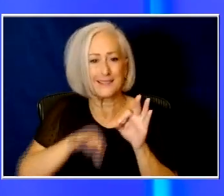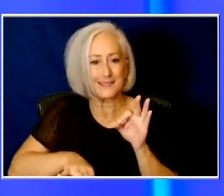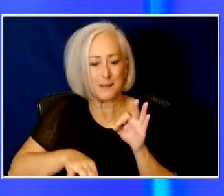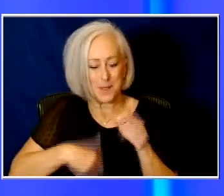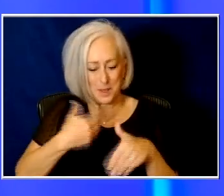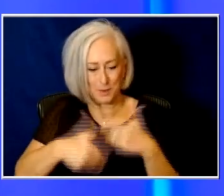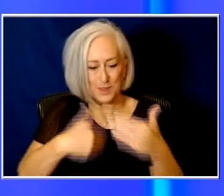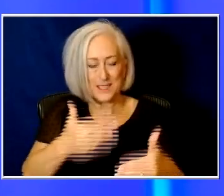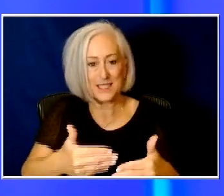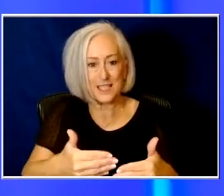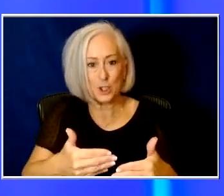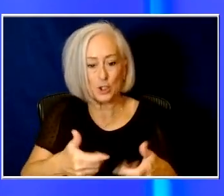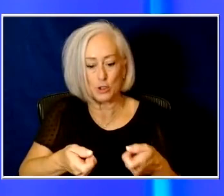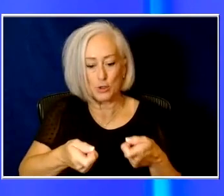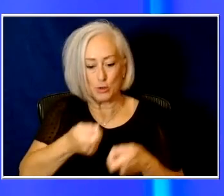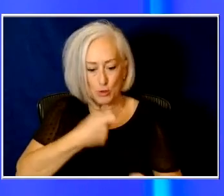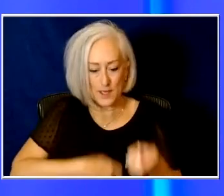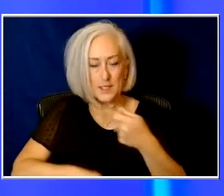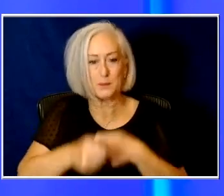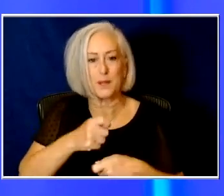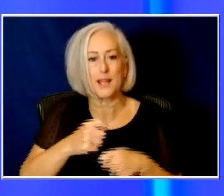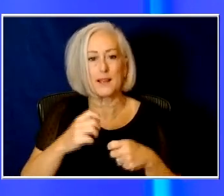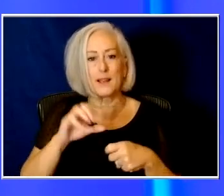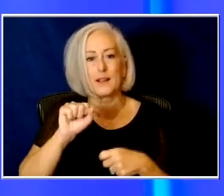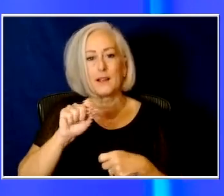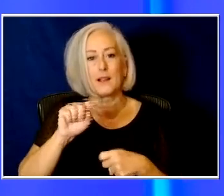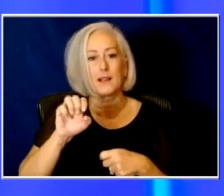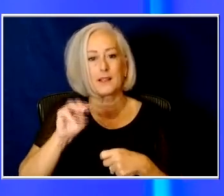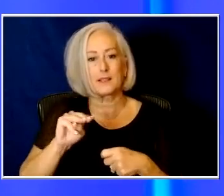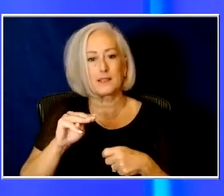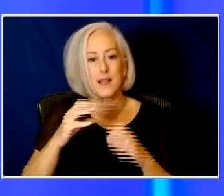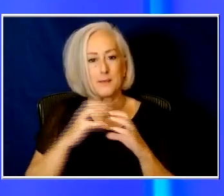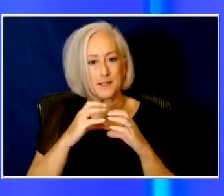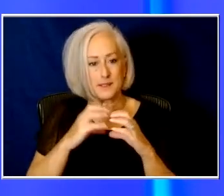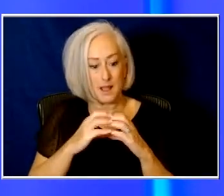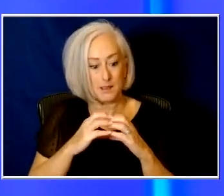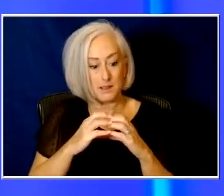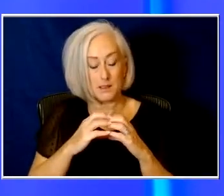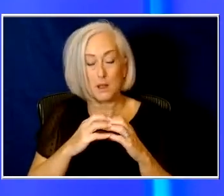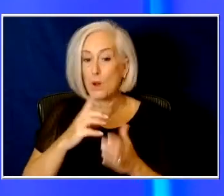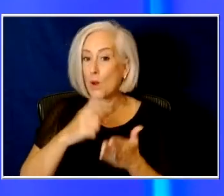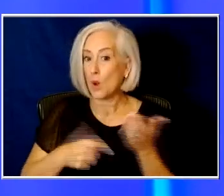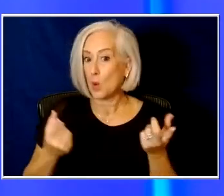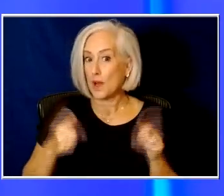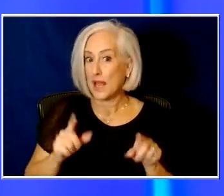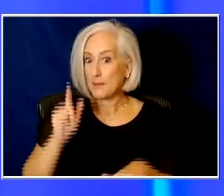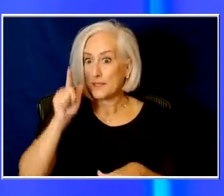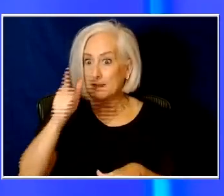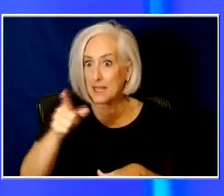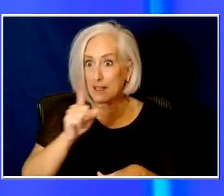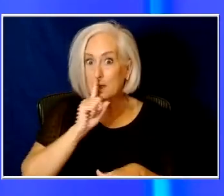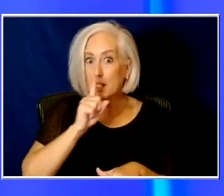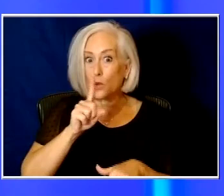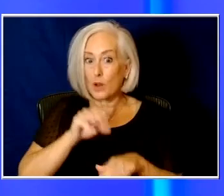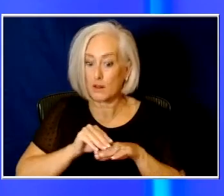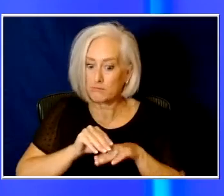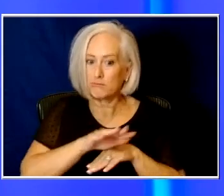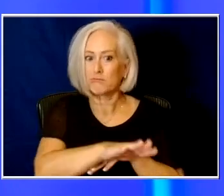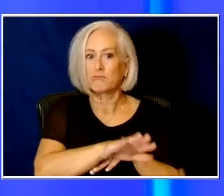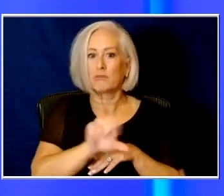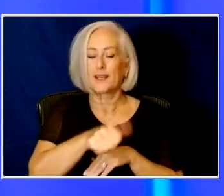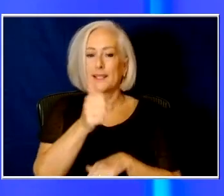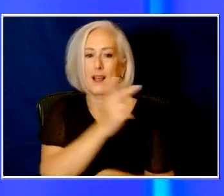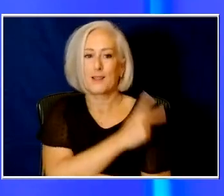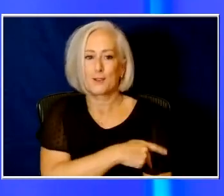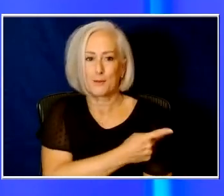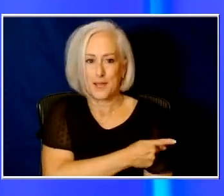happens later afterwards is what can be substantially affecting how the patient does. So after the transplant is